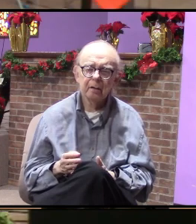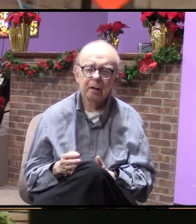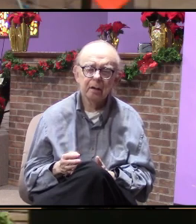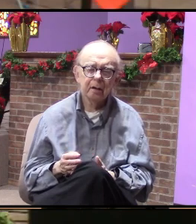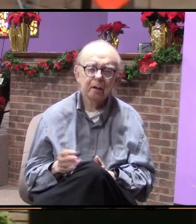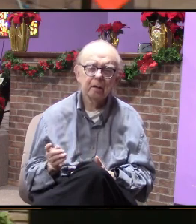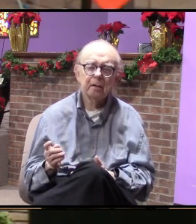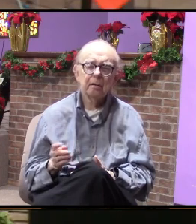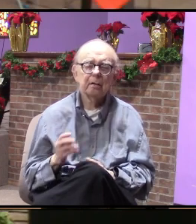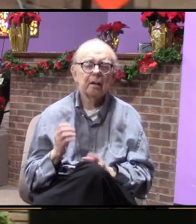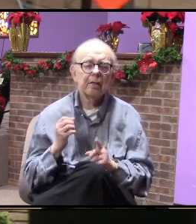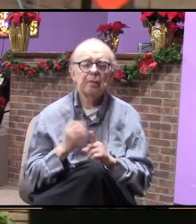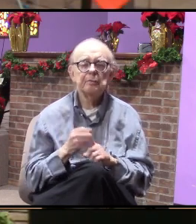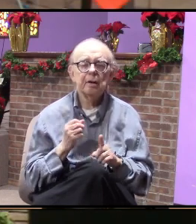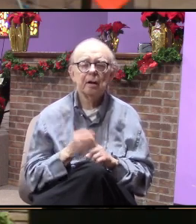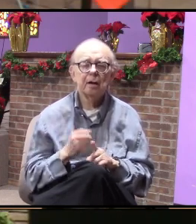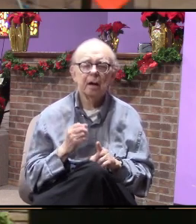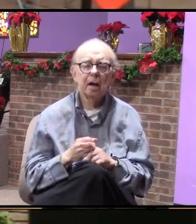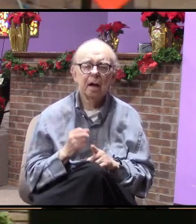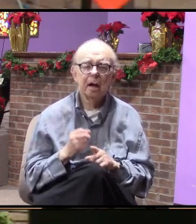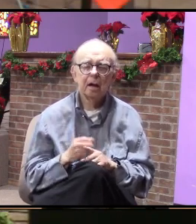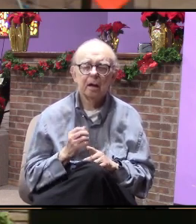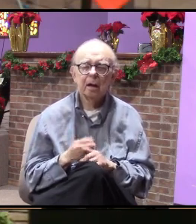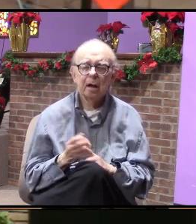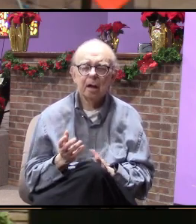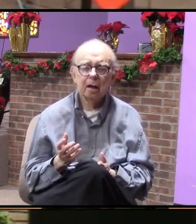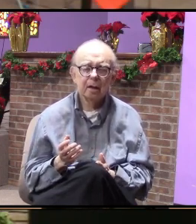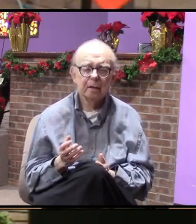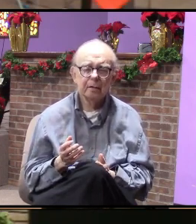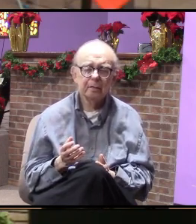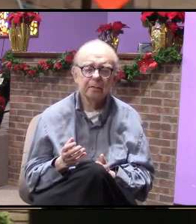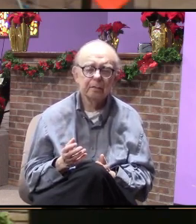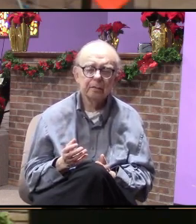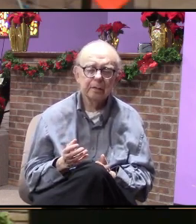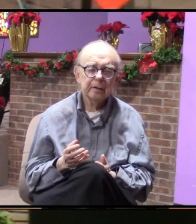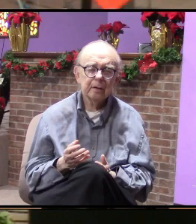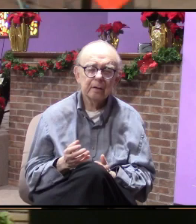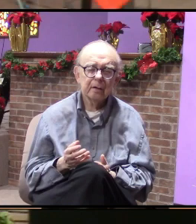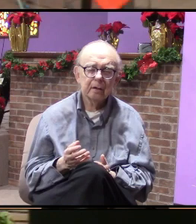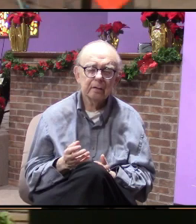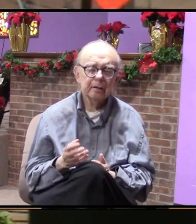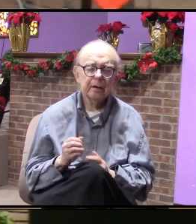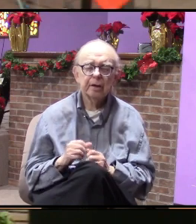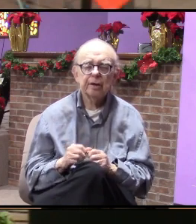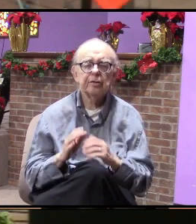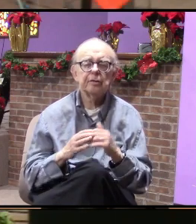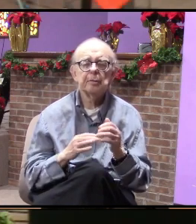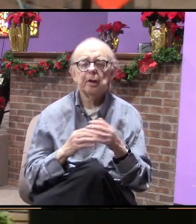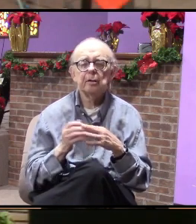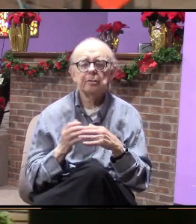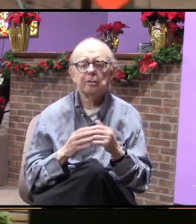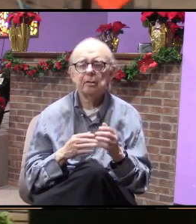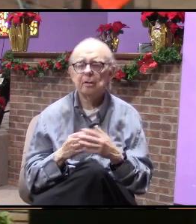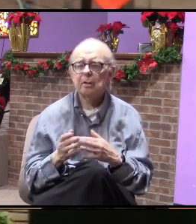and the beat is continuing as it continues to build in the music.